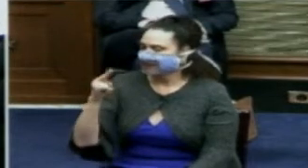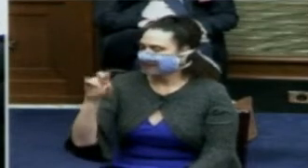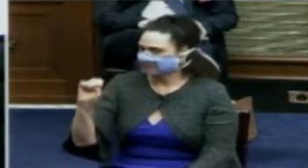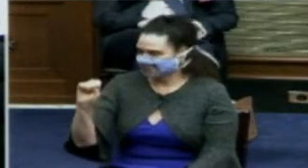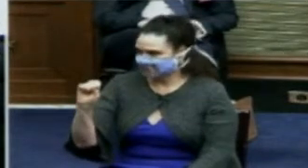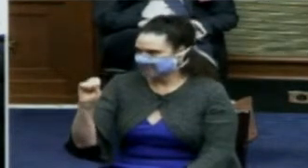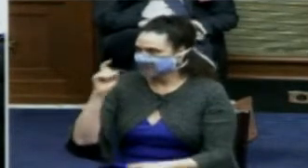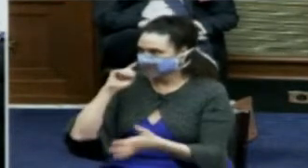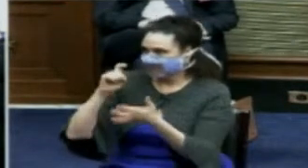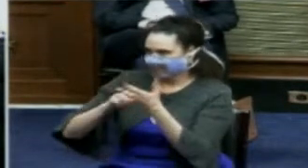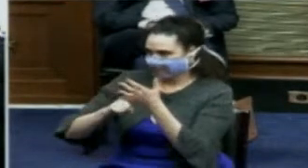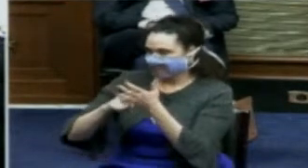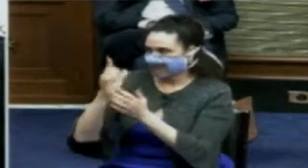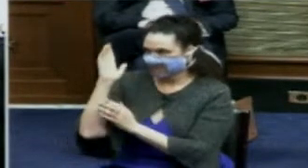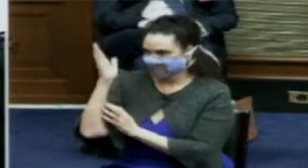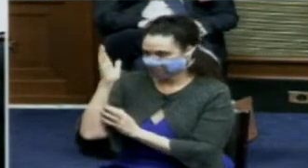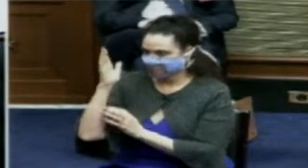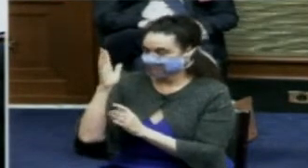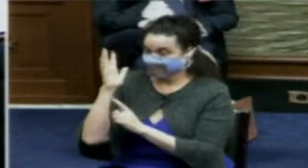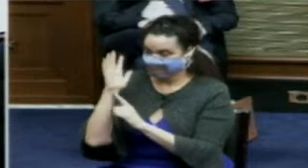Mr. Higgins?